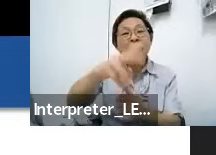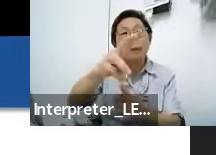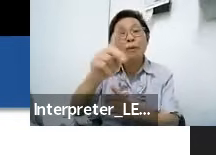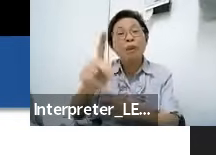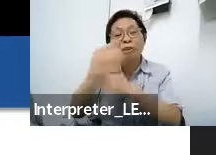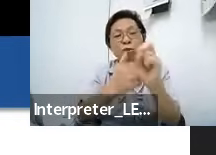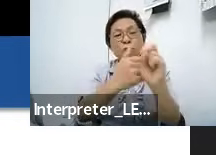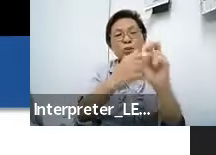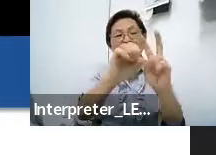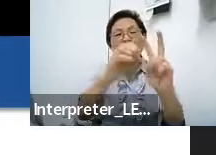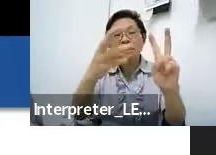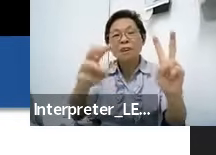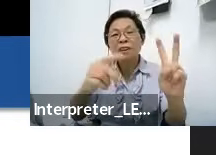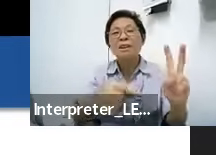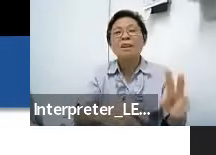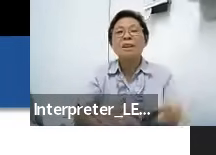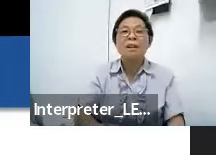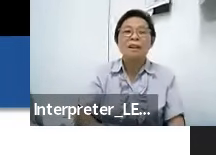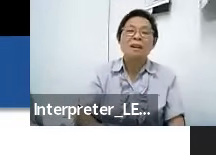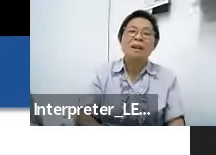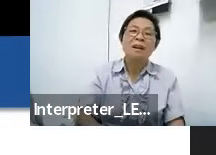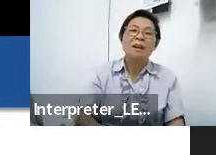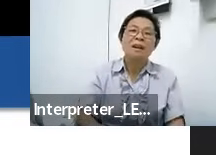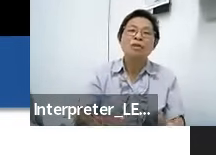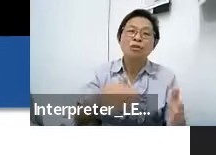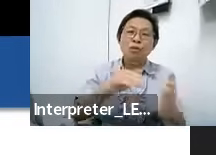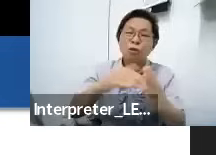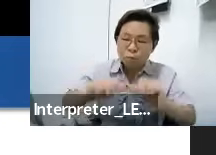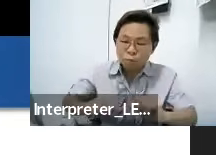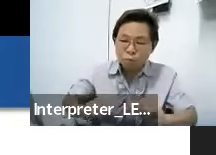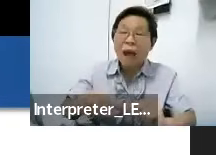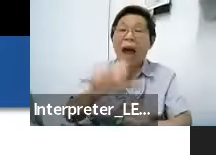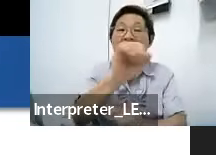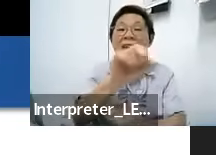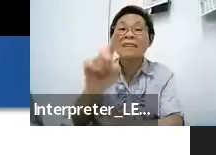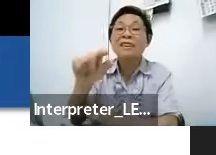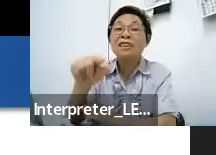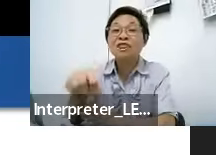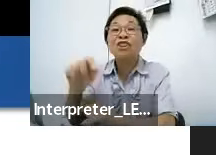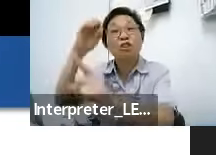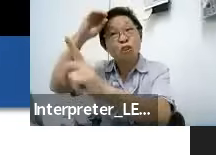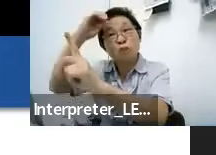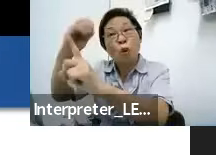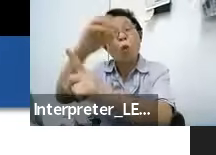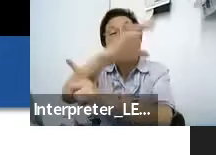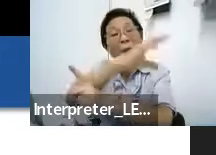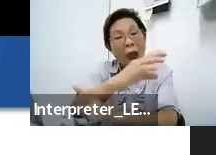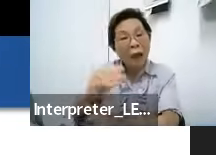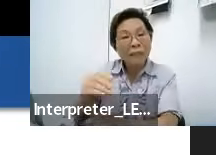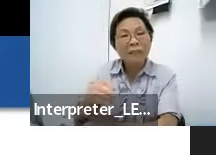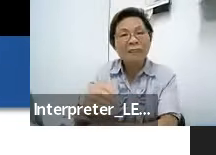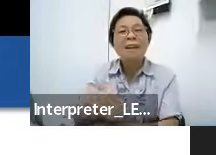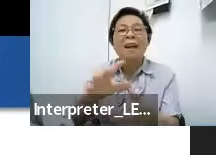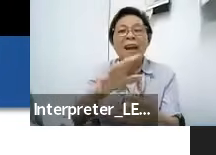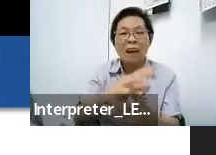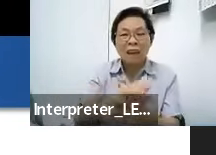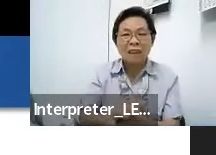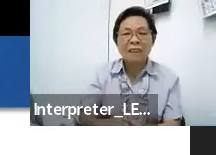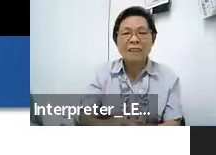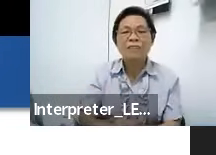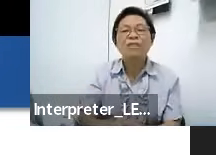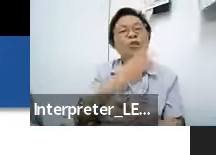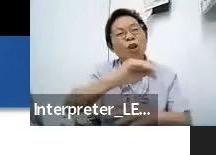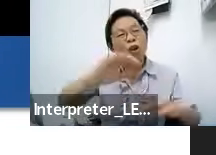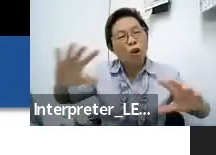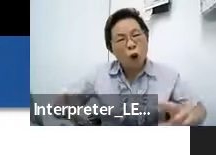the Millennium Development Goals, to the Sustainable Development Goals, and also to the Convention